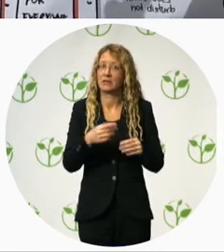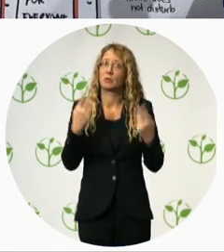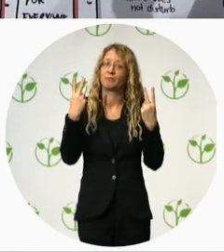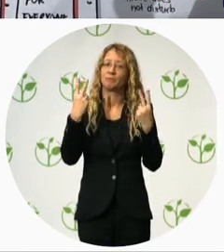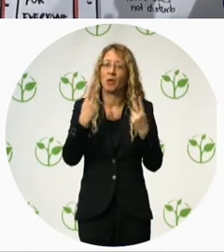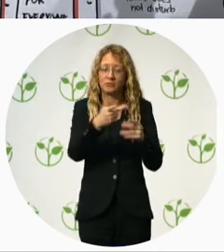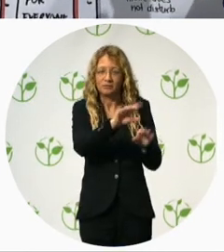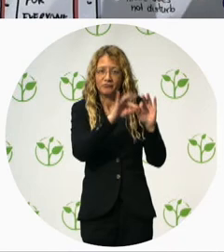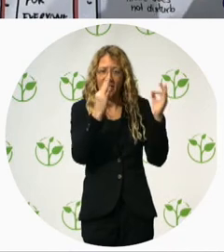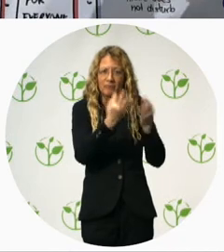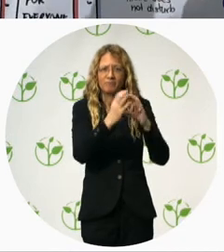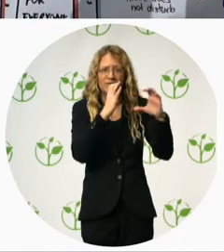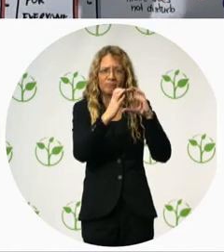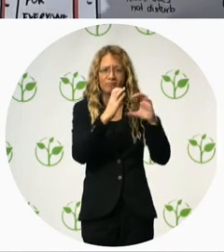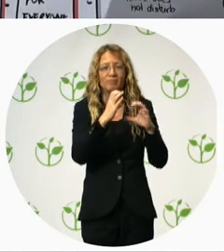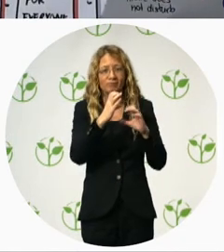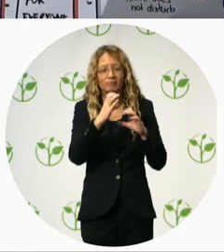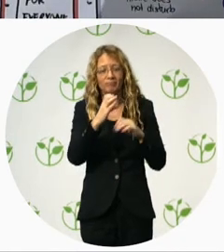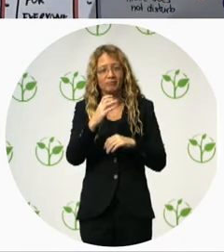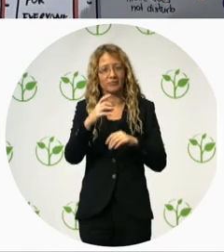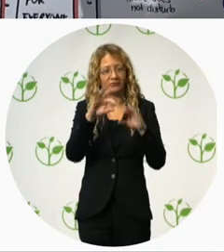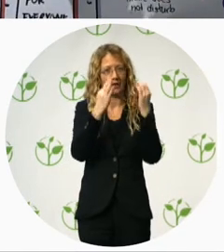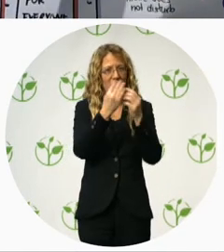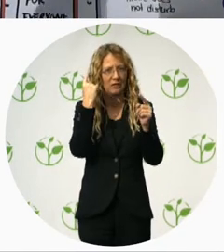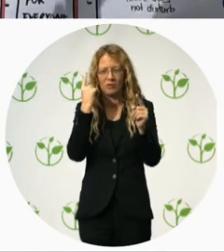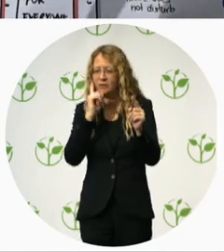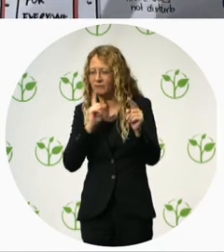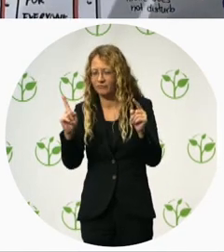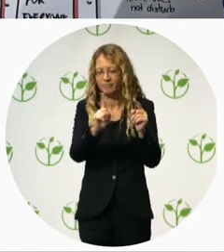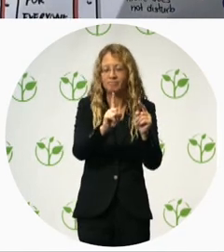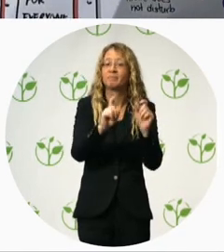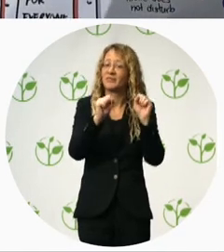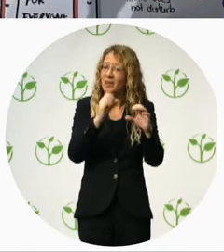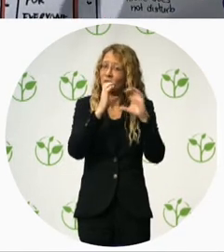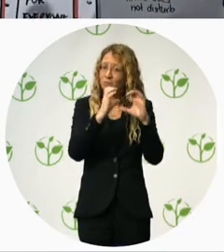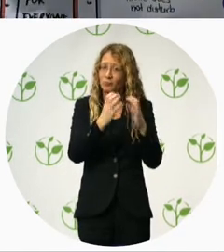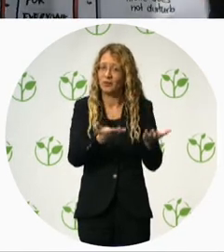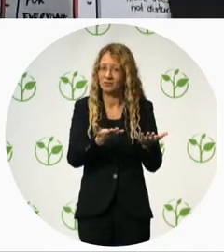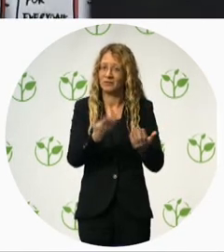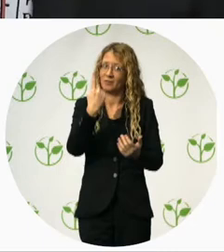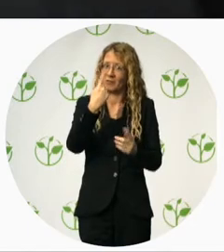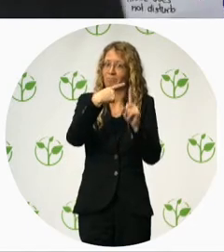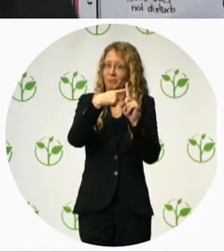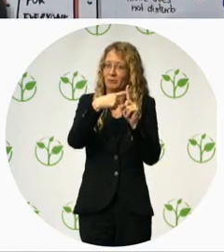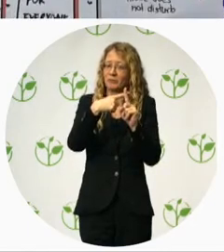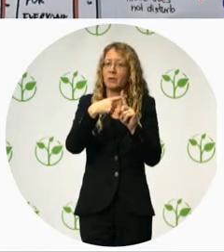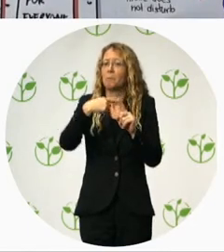deaf family members. But that's just one of the possibilities with this application.